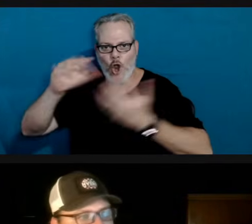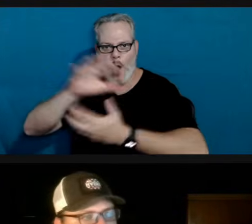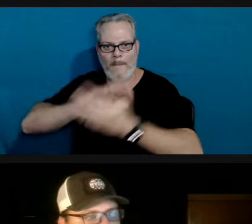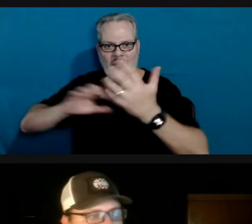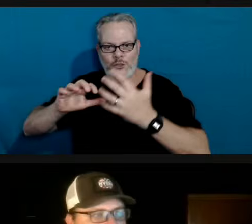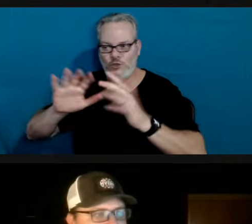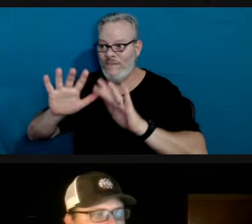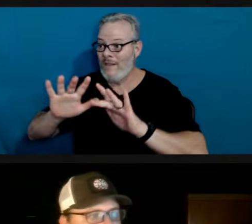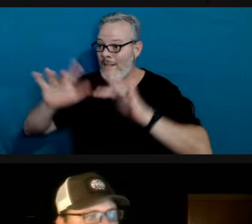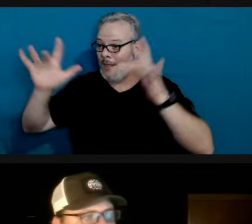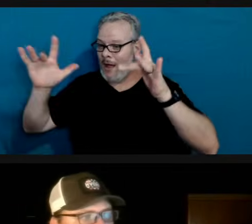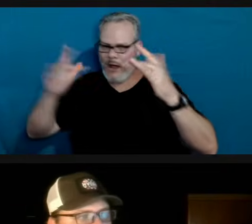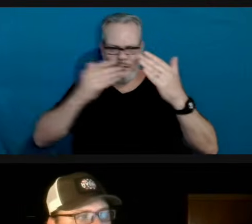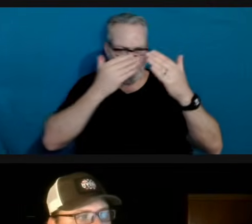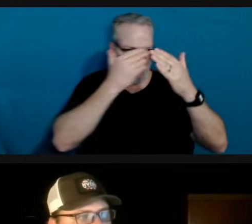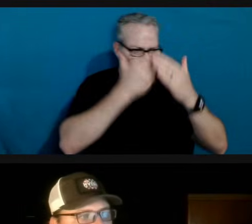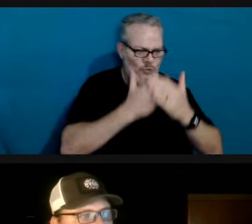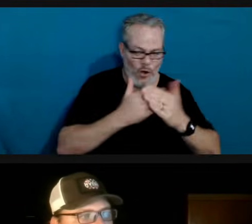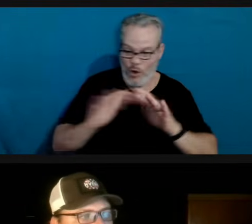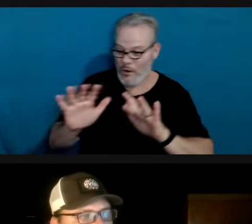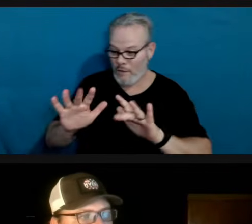going off there, the flames happening.